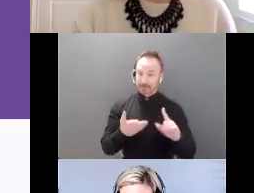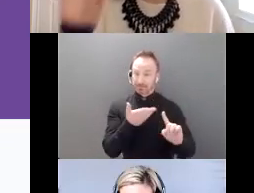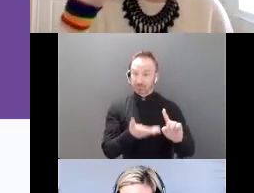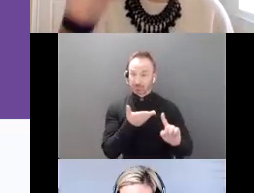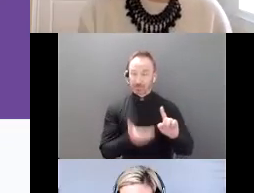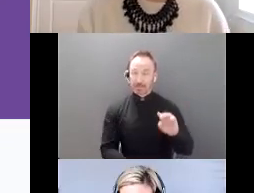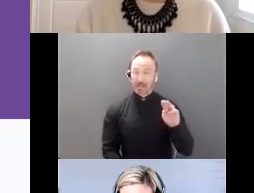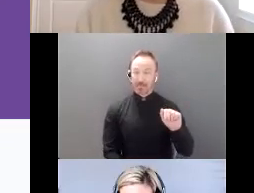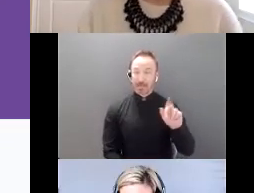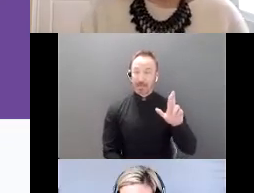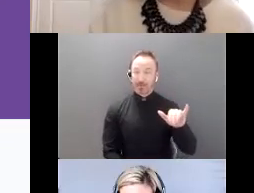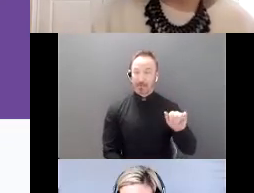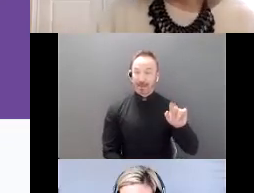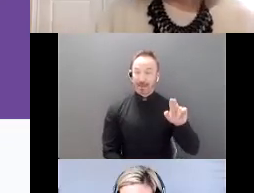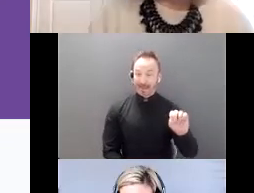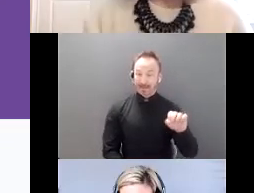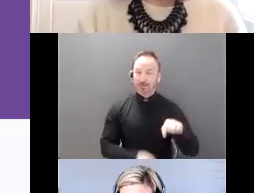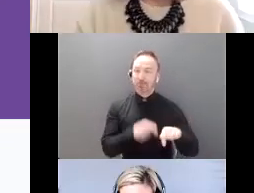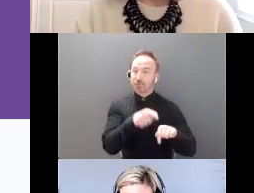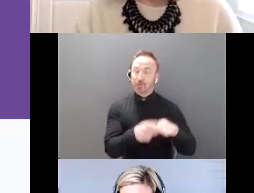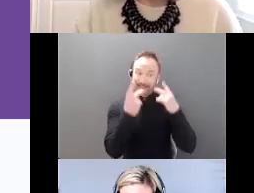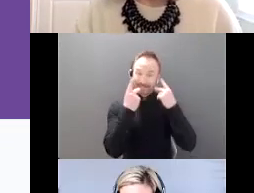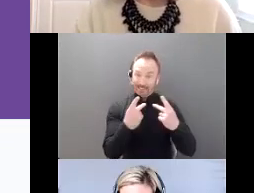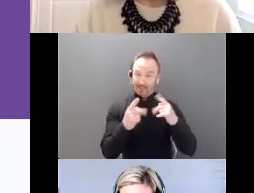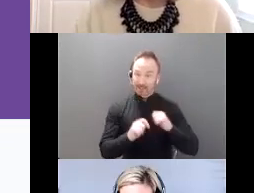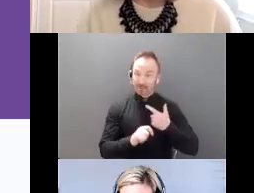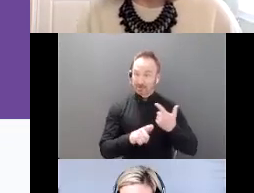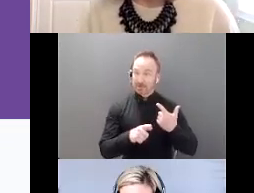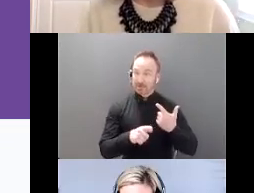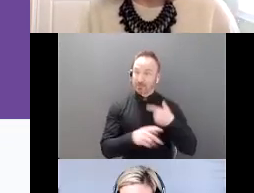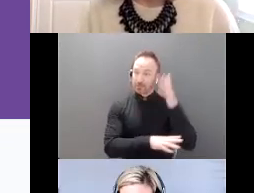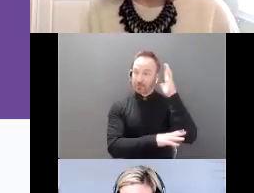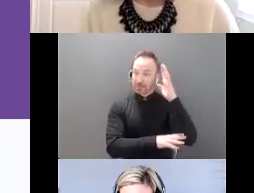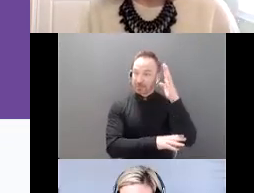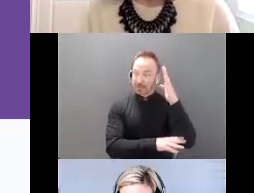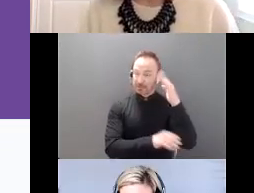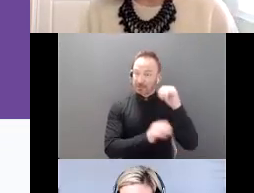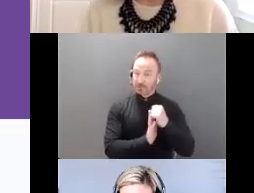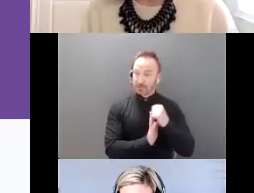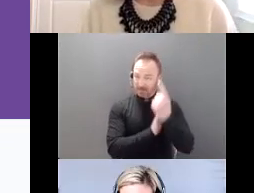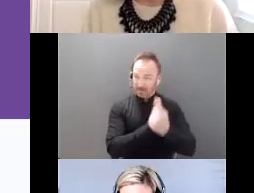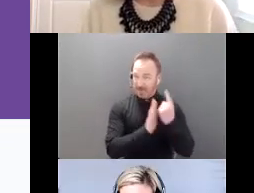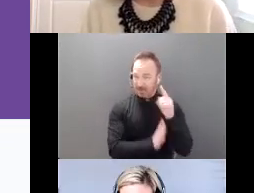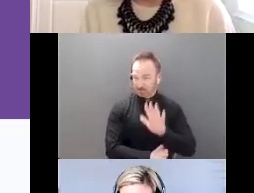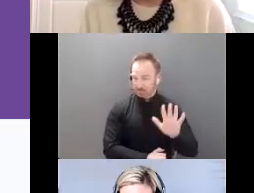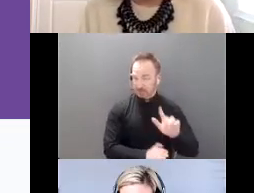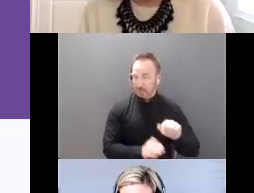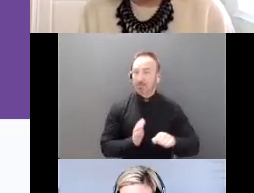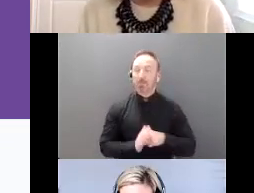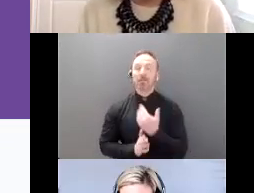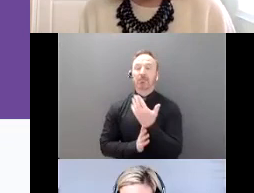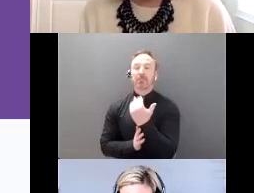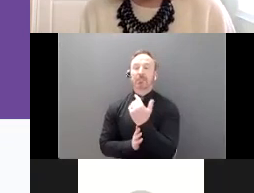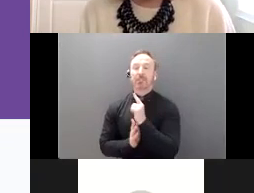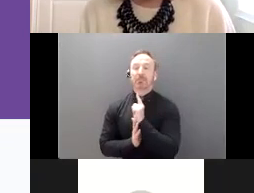be visible during the whole presentation. And we are leaving about 15 minutes for Q&A. It's